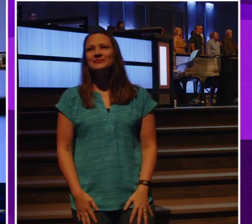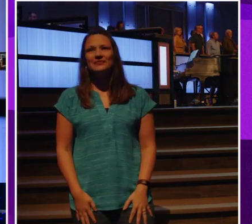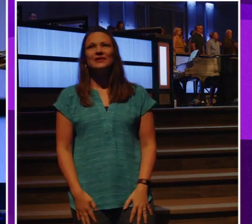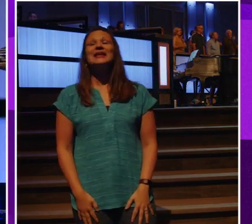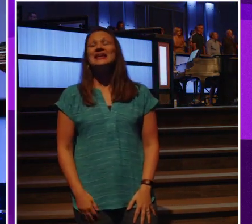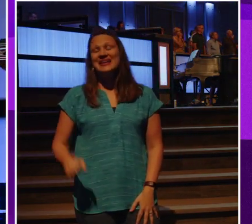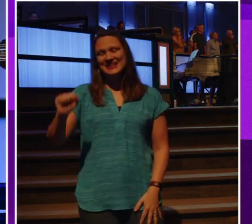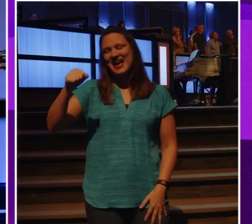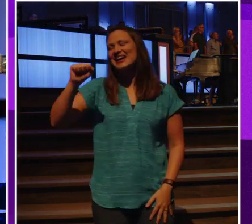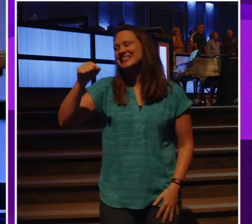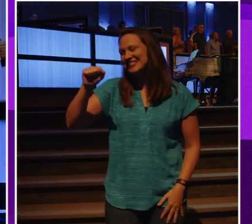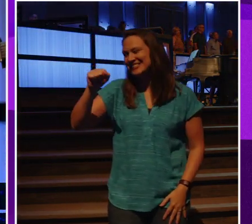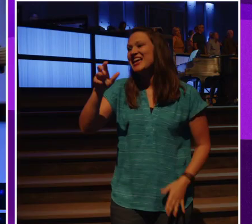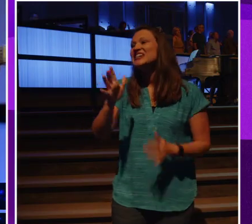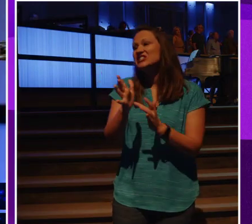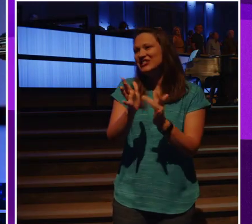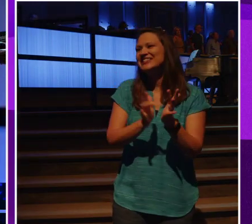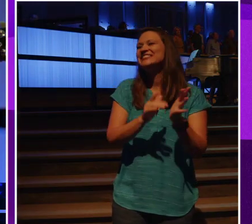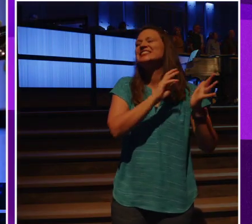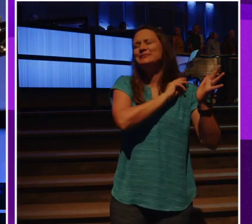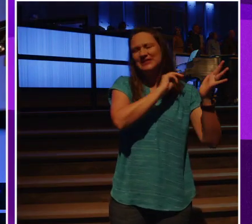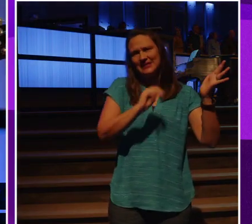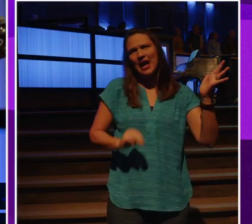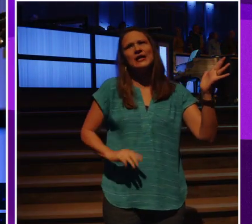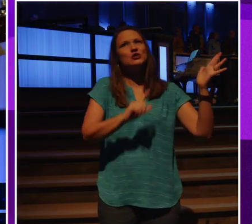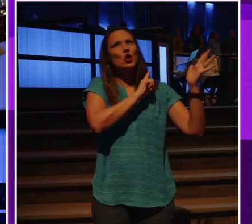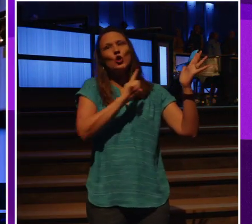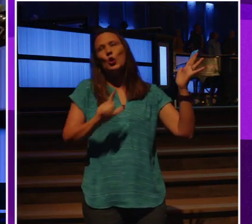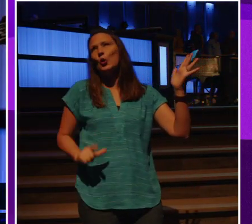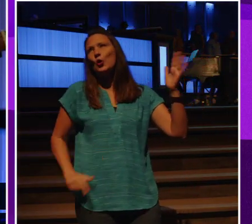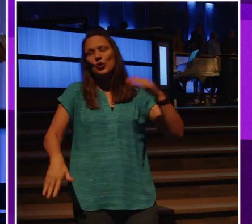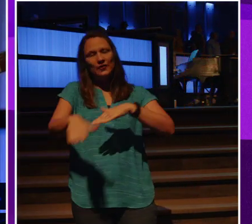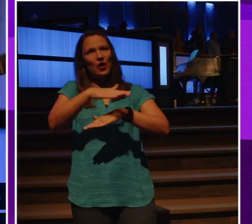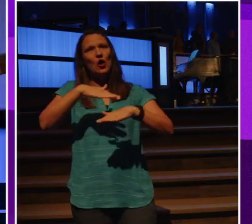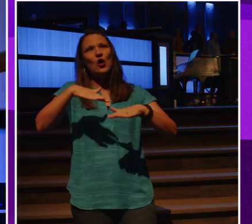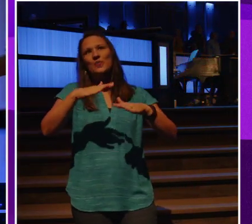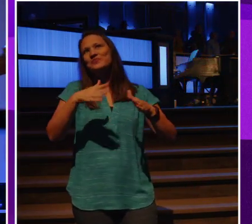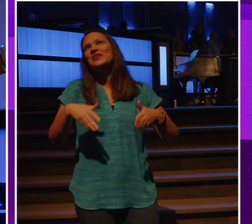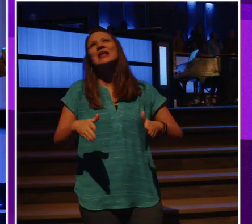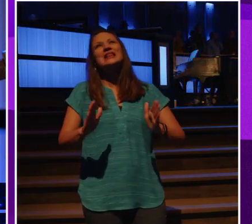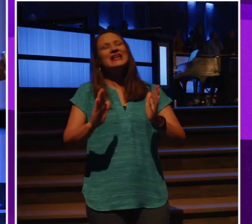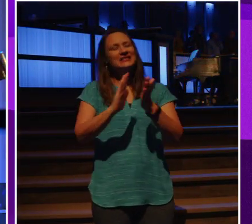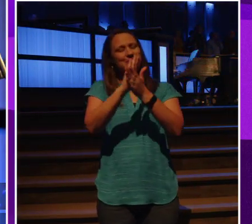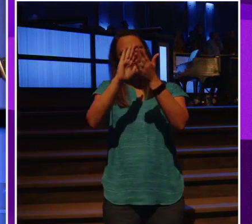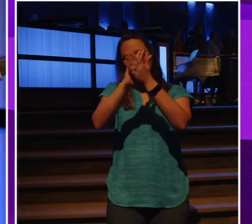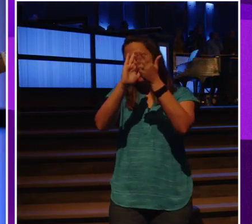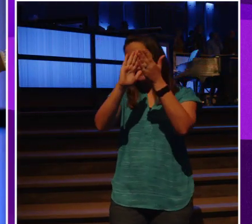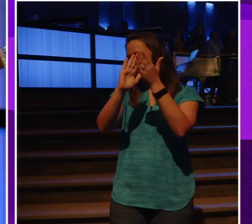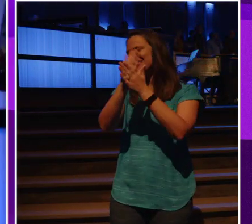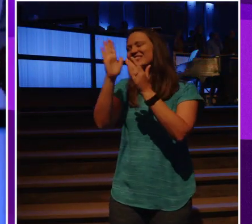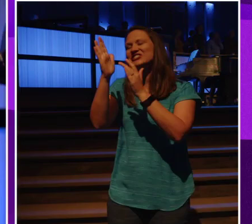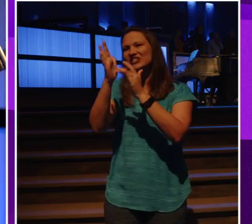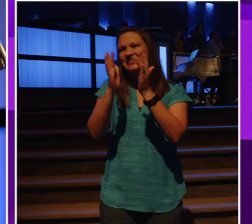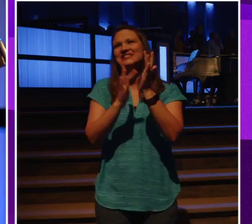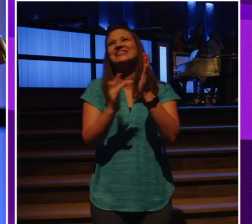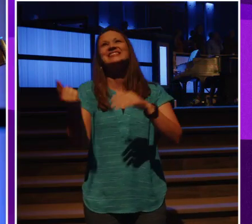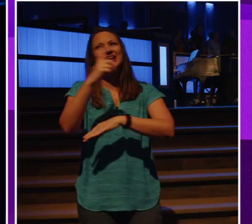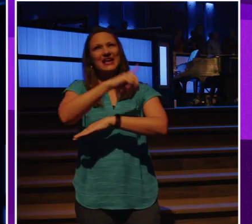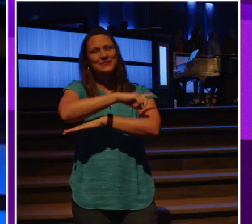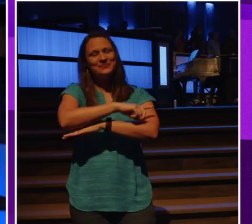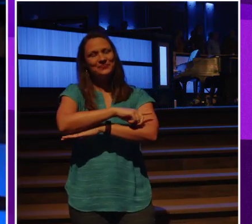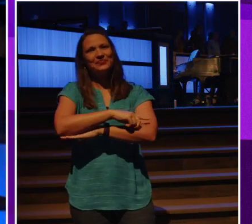is Jesus the Messiah. He is Lord of all. Let's put our hands together, lift our voice in praise. He is the Lion